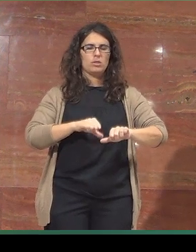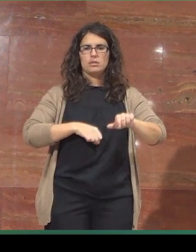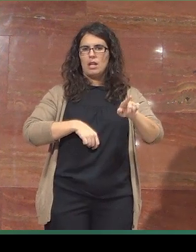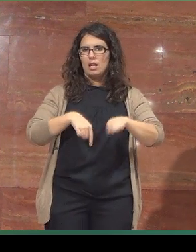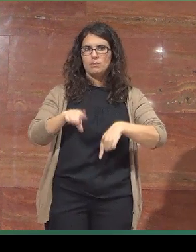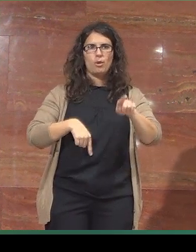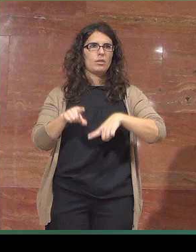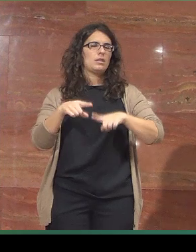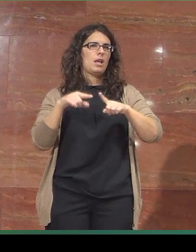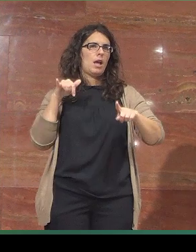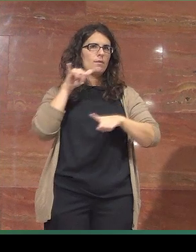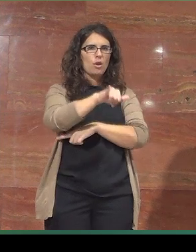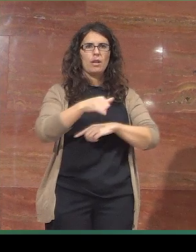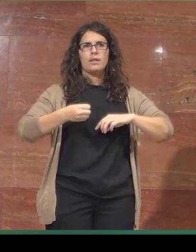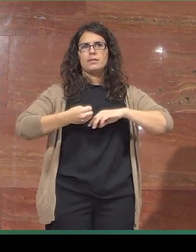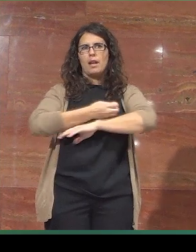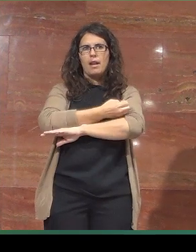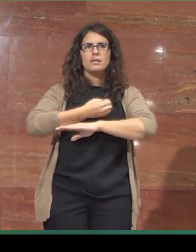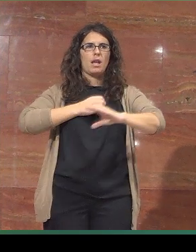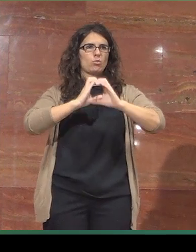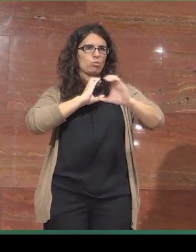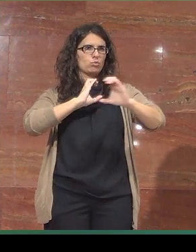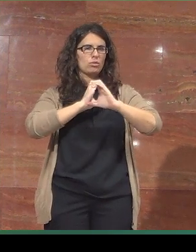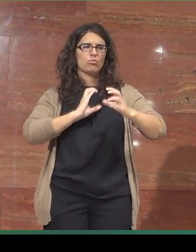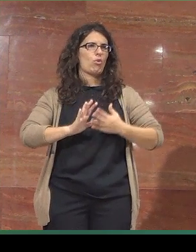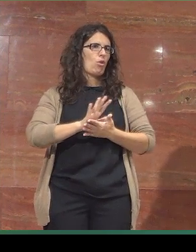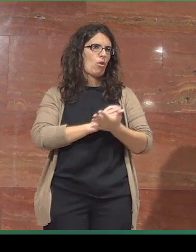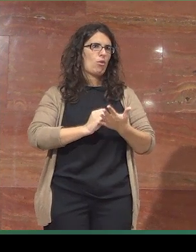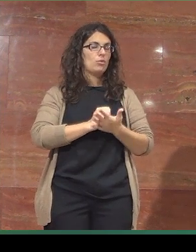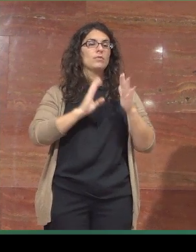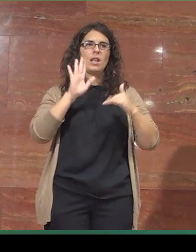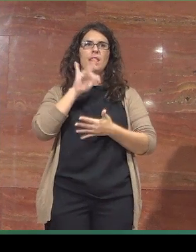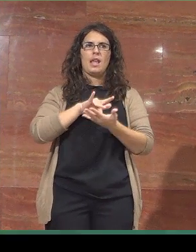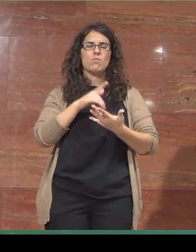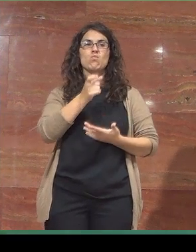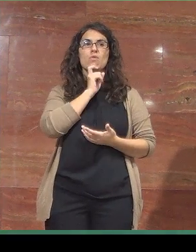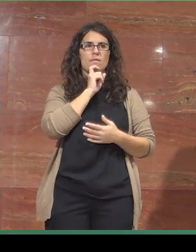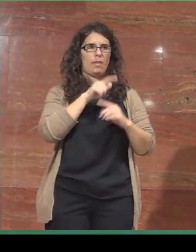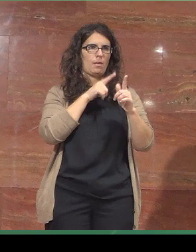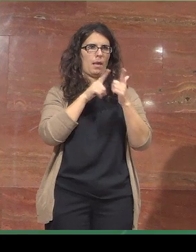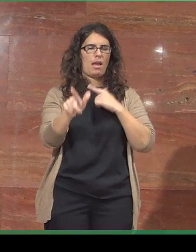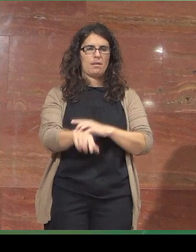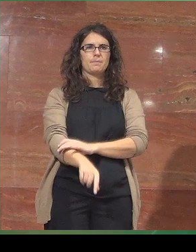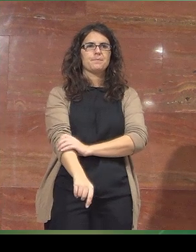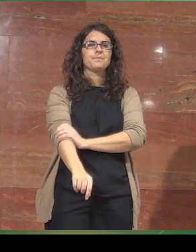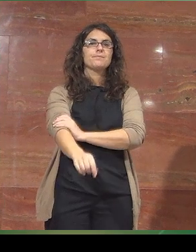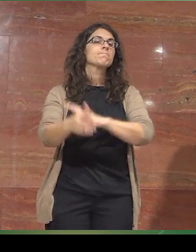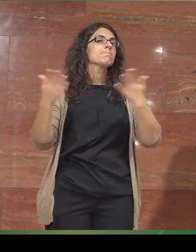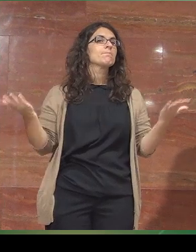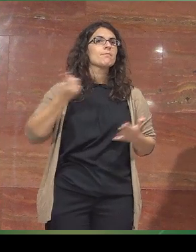anxiety, that was a very difficult day to be traveling around. So what can we do about all these